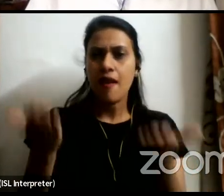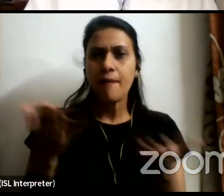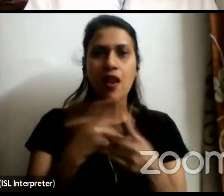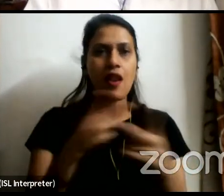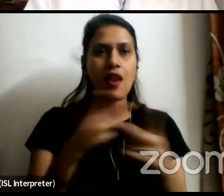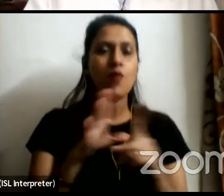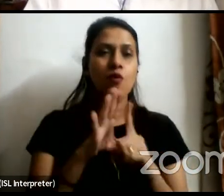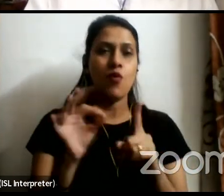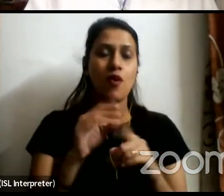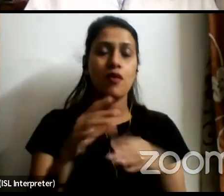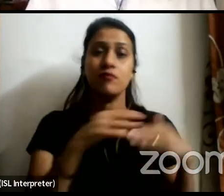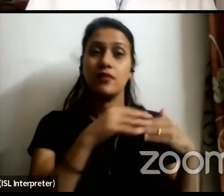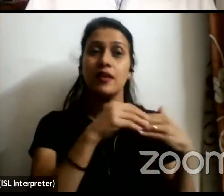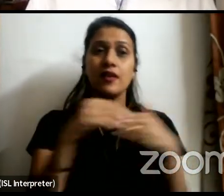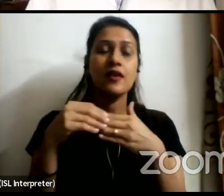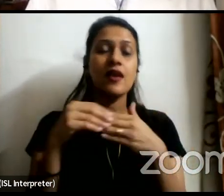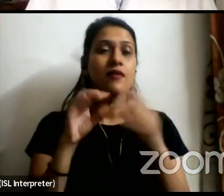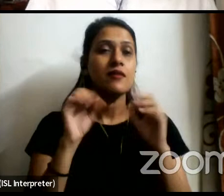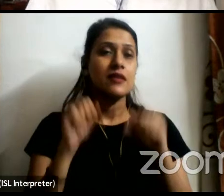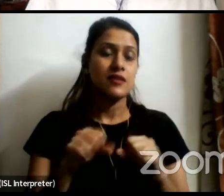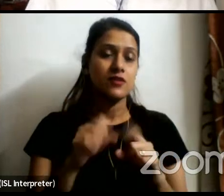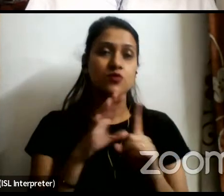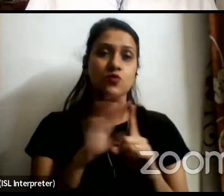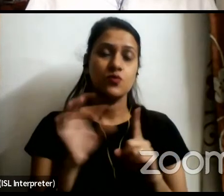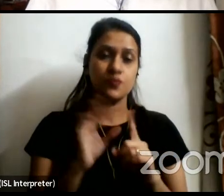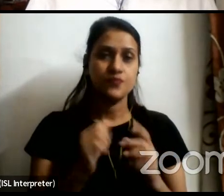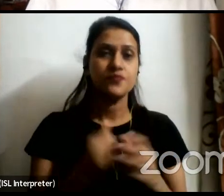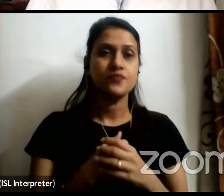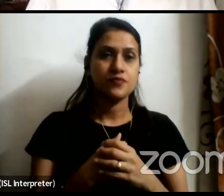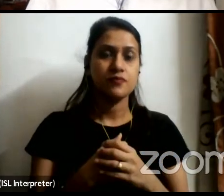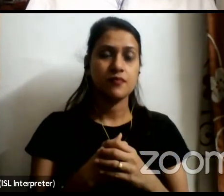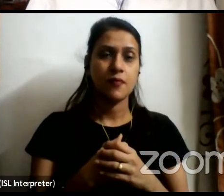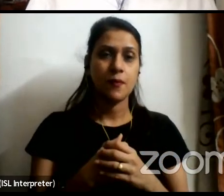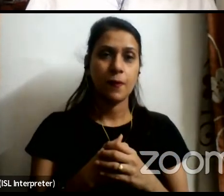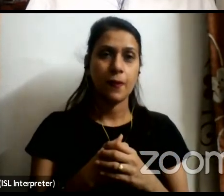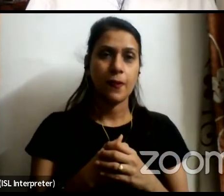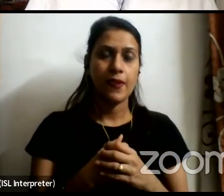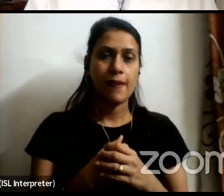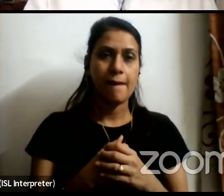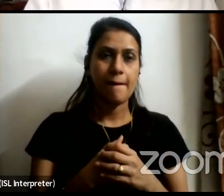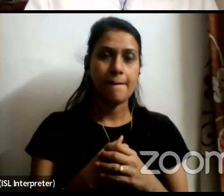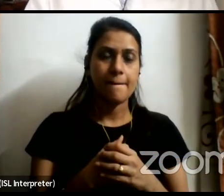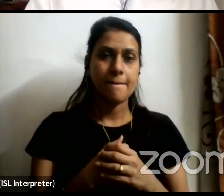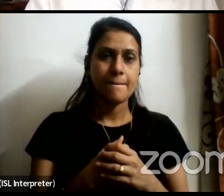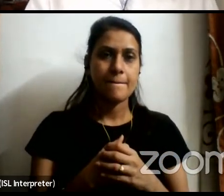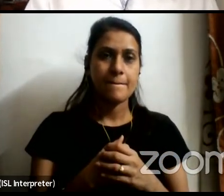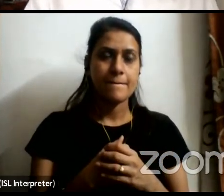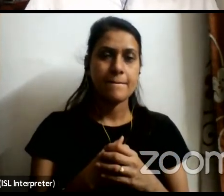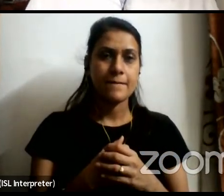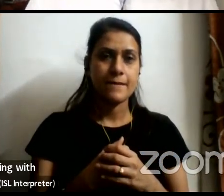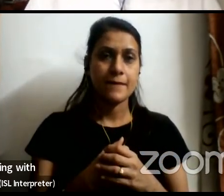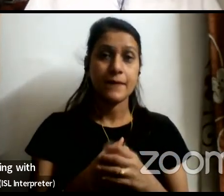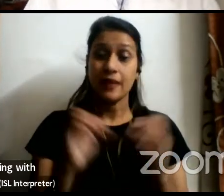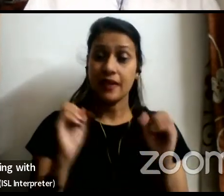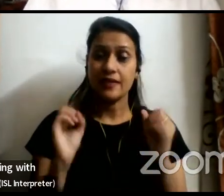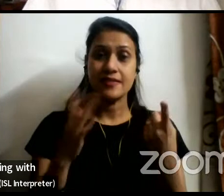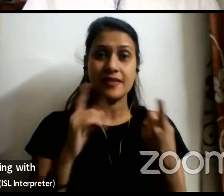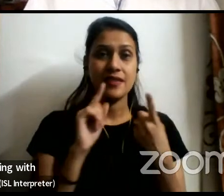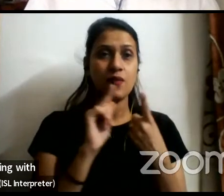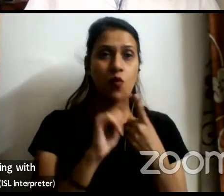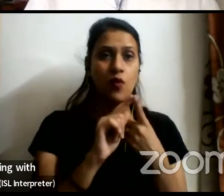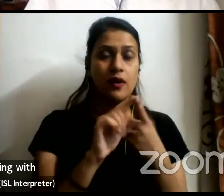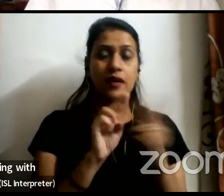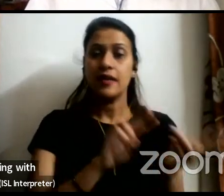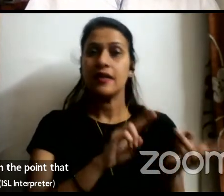much my guiding beacons in this study. But so starting with the point that transplants